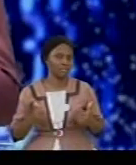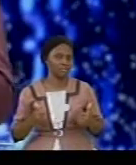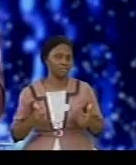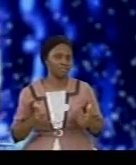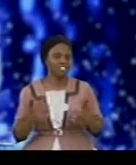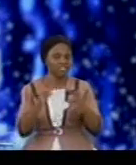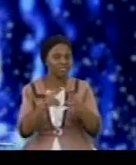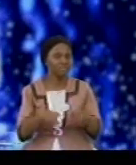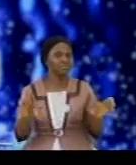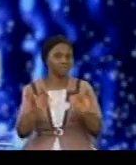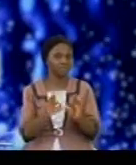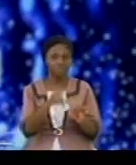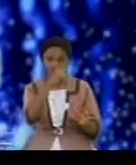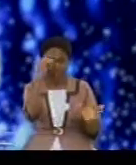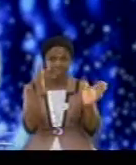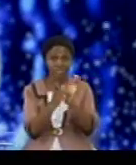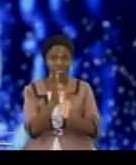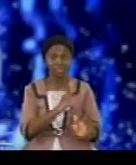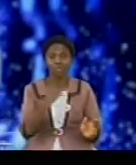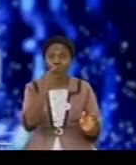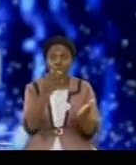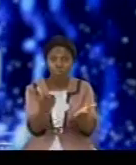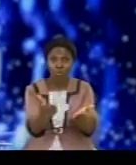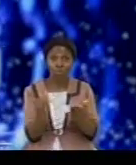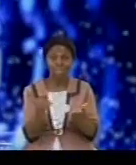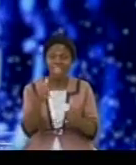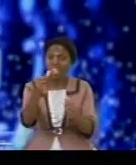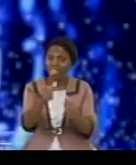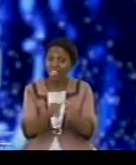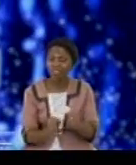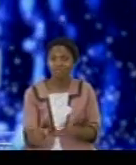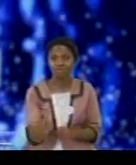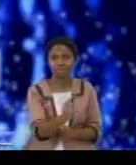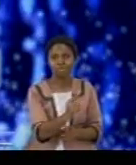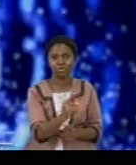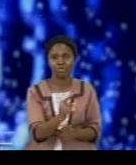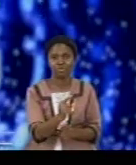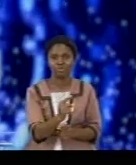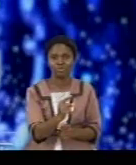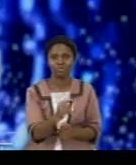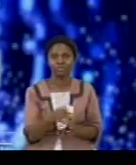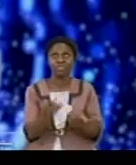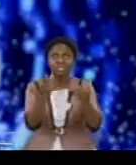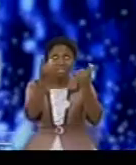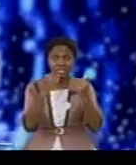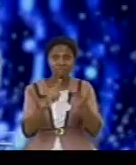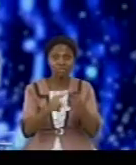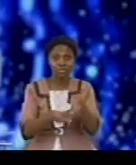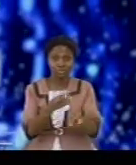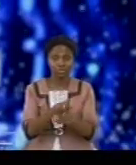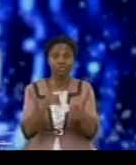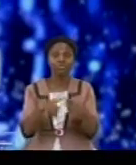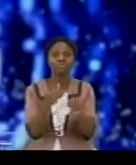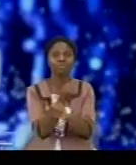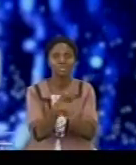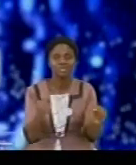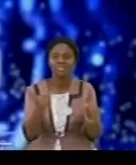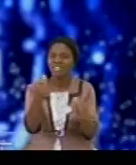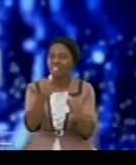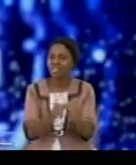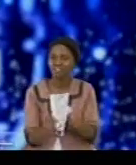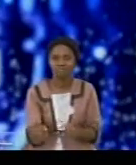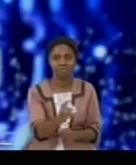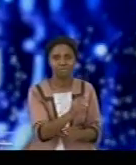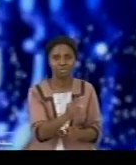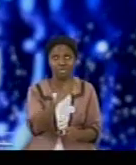who wants everybody, because he's coming to the world is to save everybody. He's been waiting and knocking